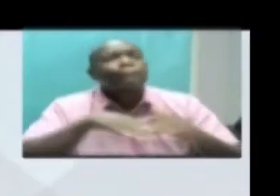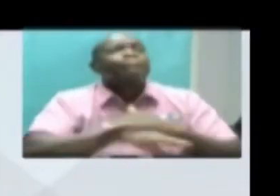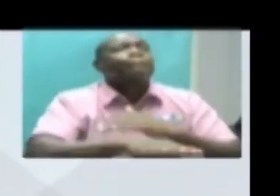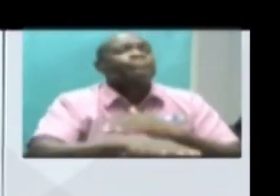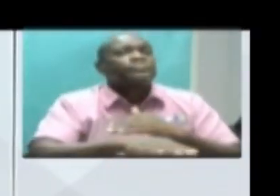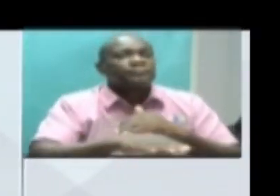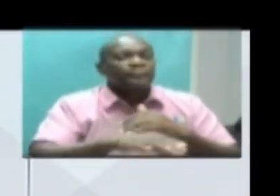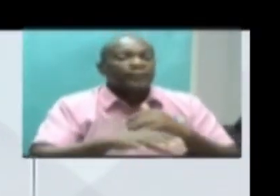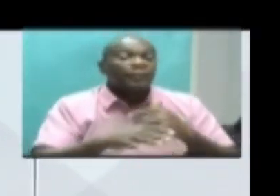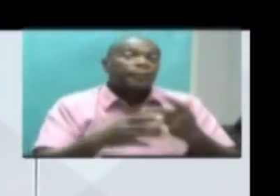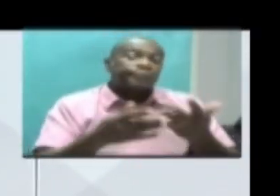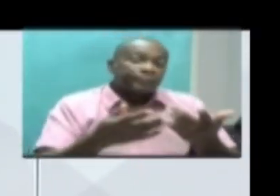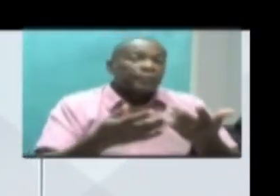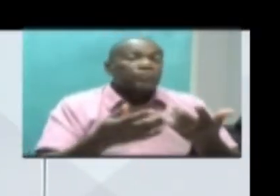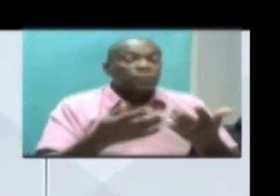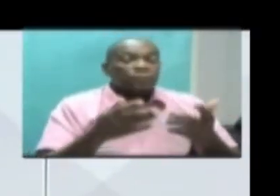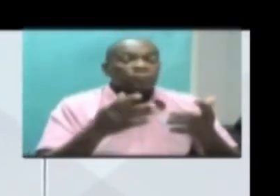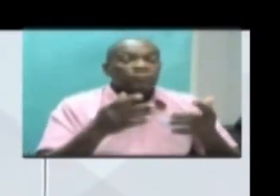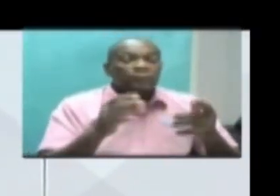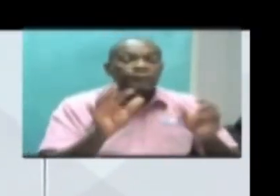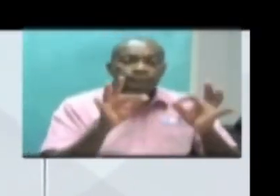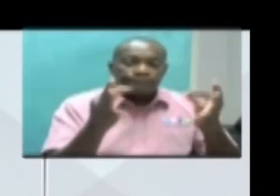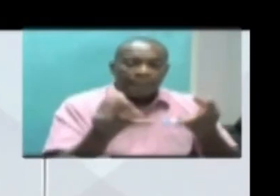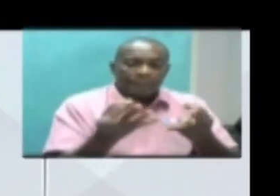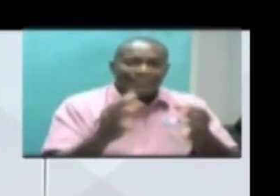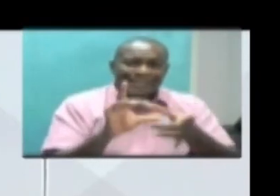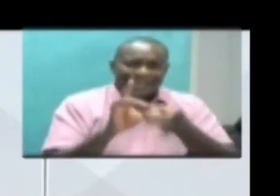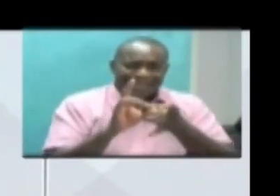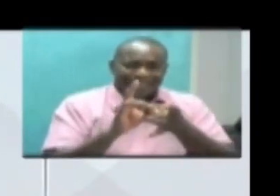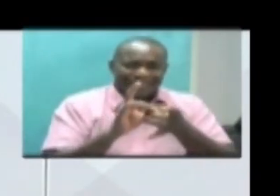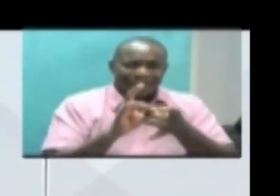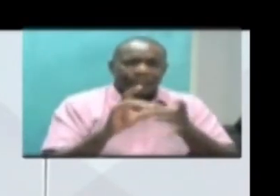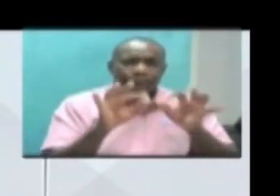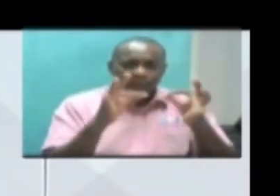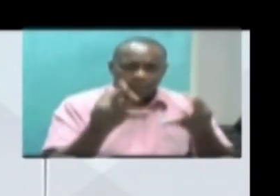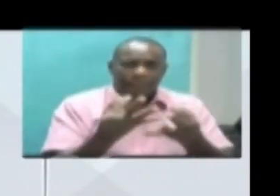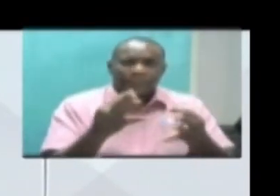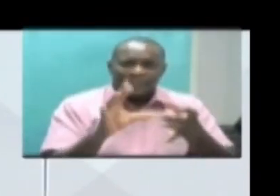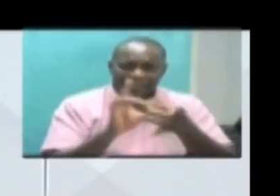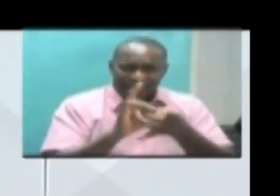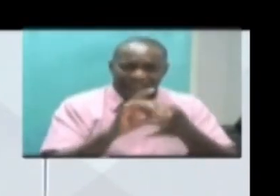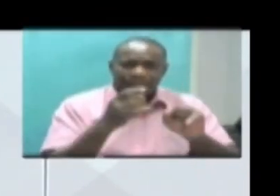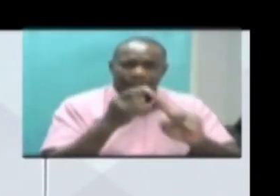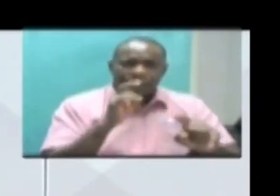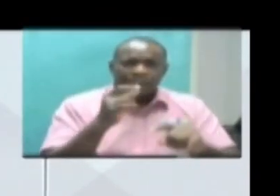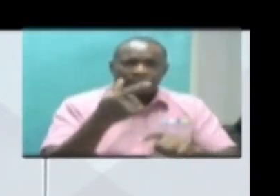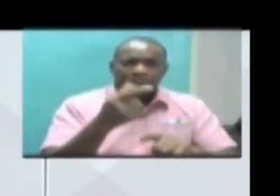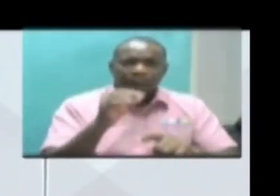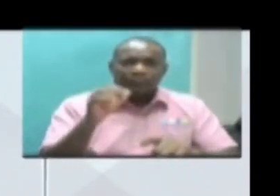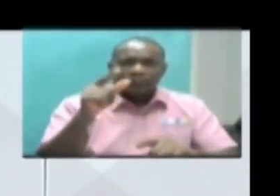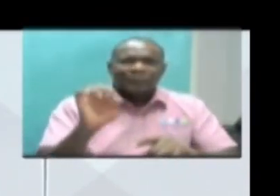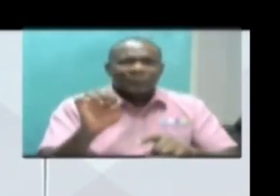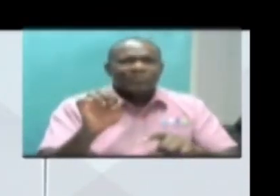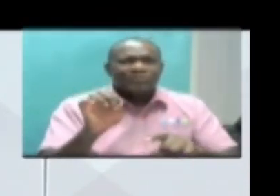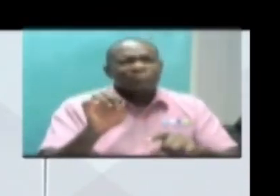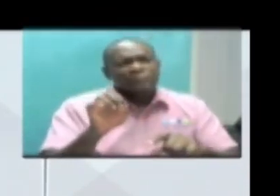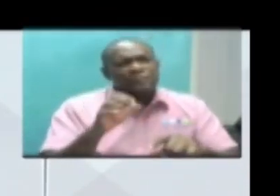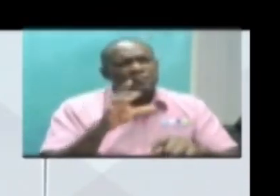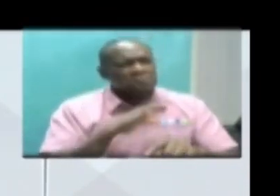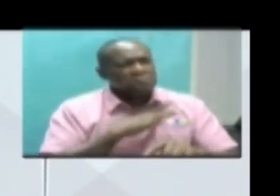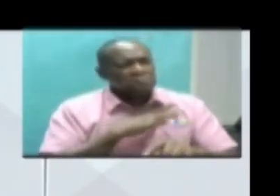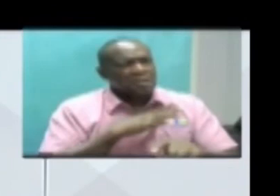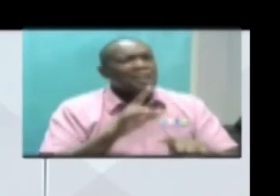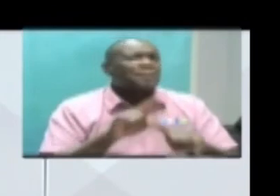from Google is, you know, one of the more popular ones, but it's also quite easy, you know, to bypass. A simple Google search, unfortunately,